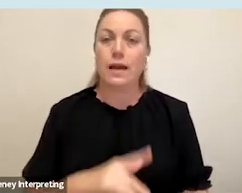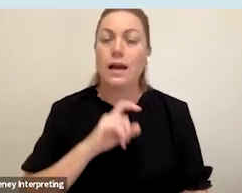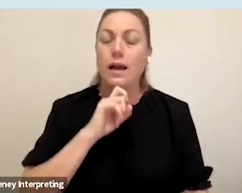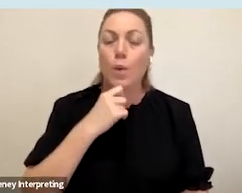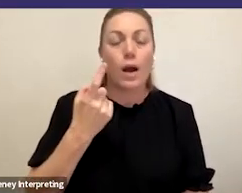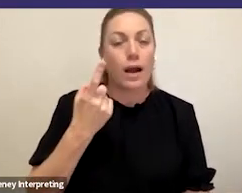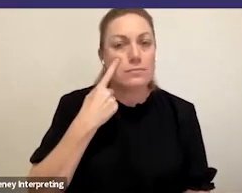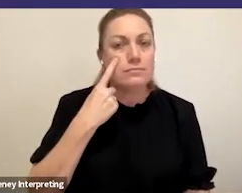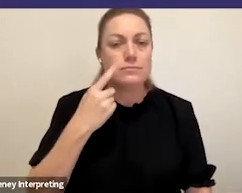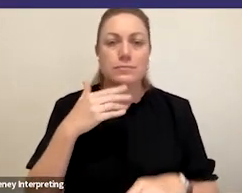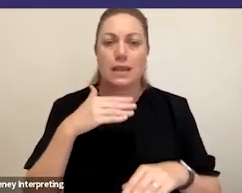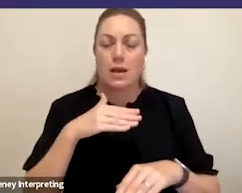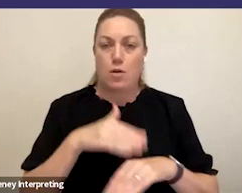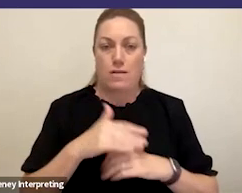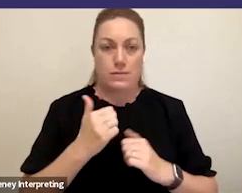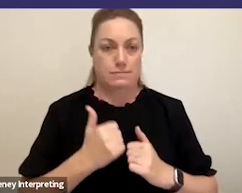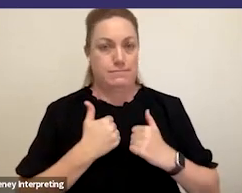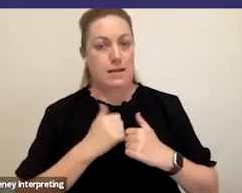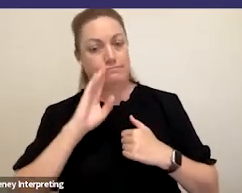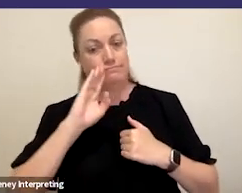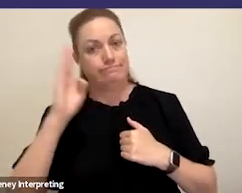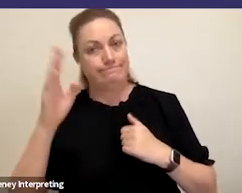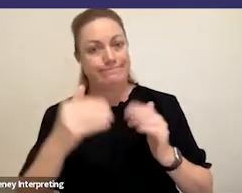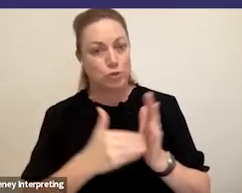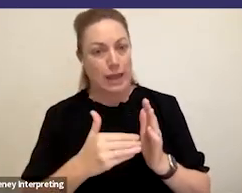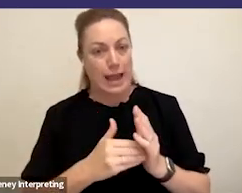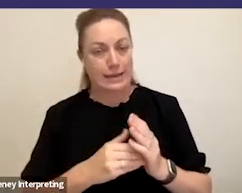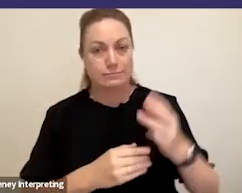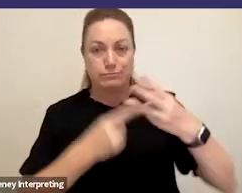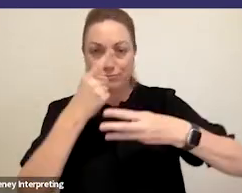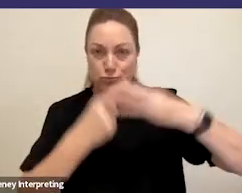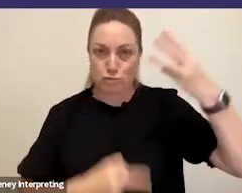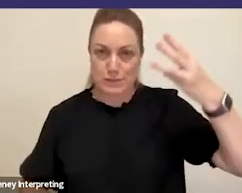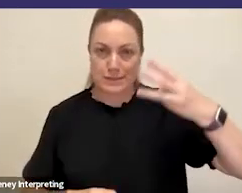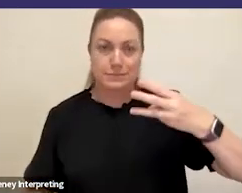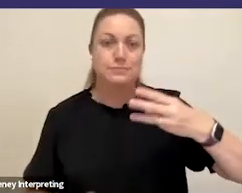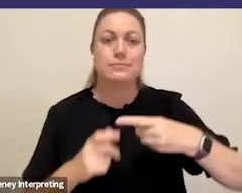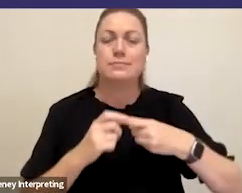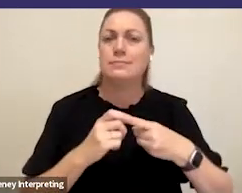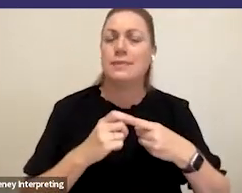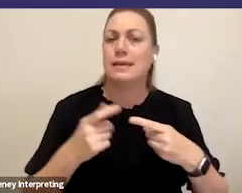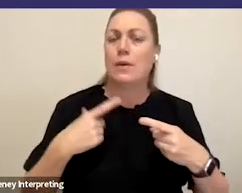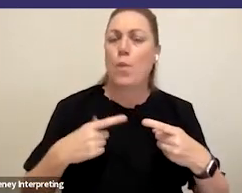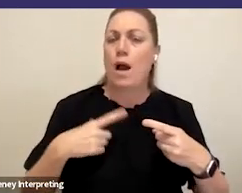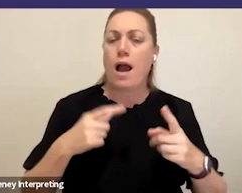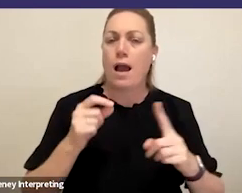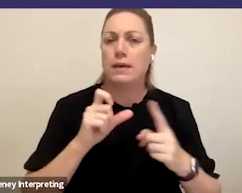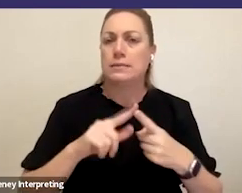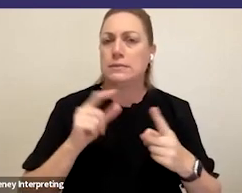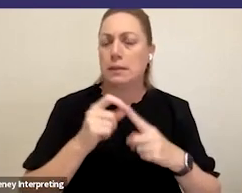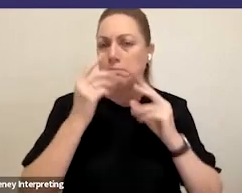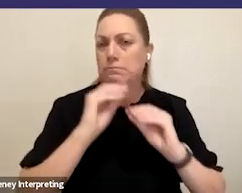bit about what I'll be overviewing today. The first being why we need PSEP